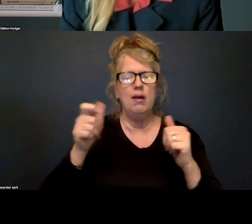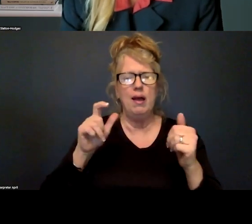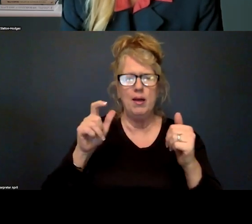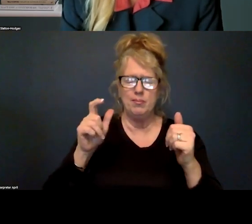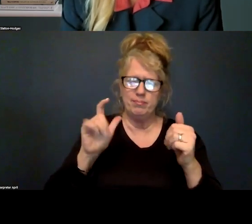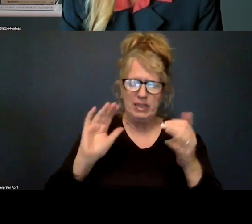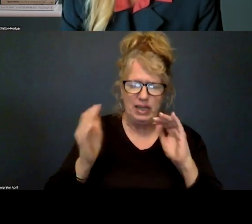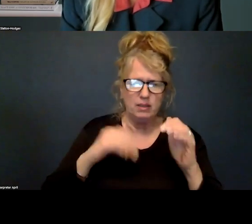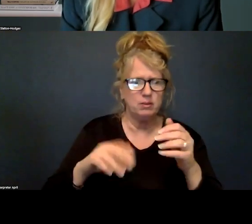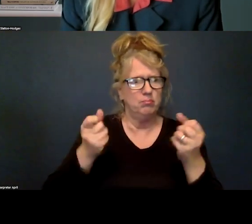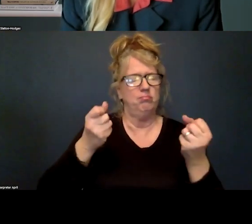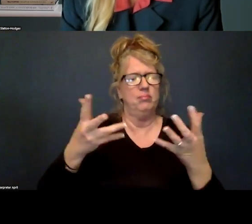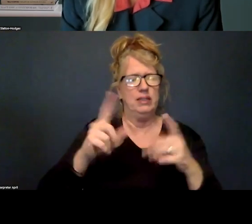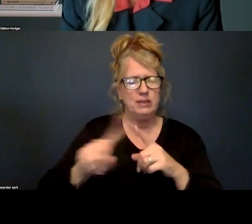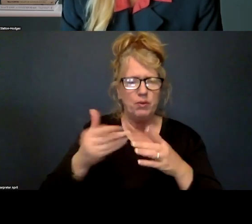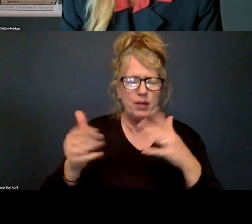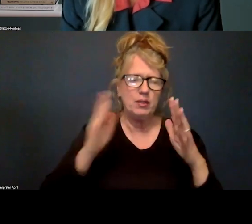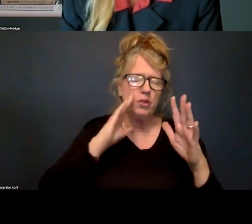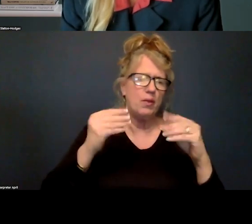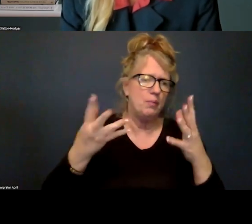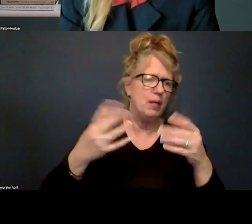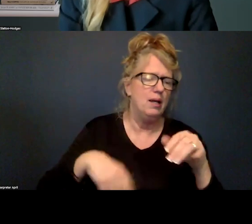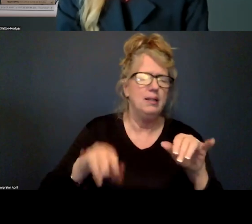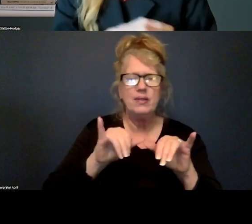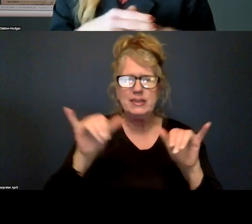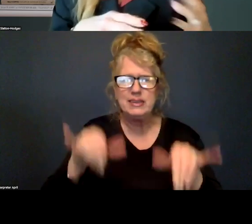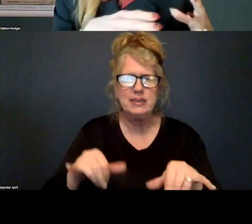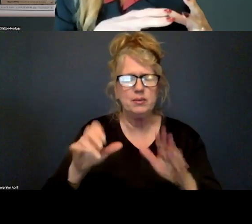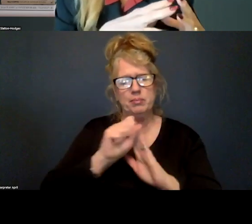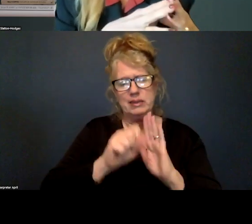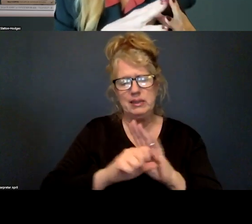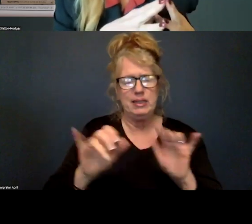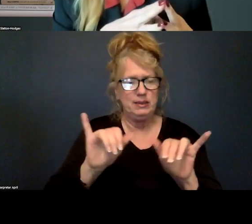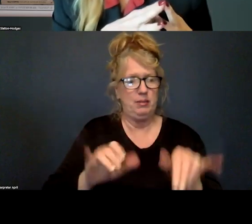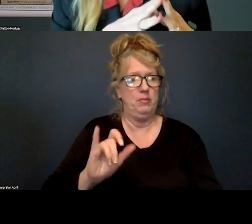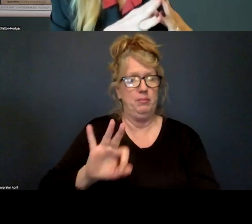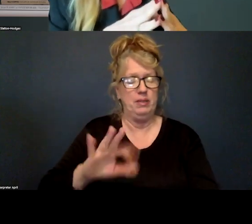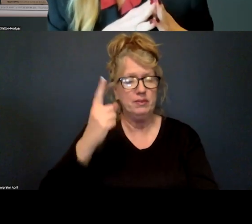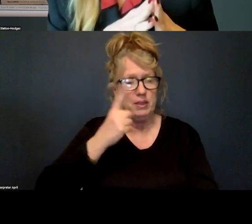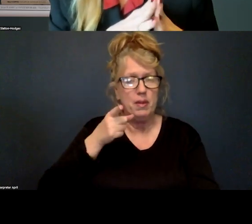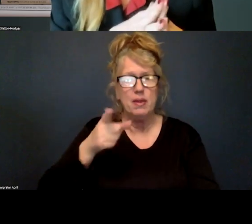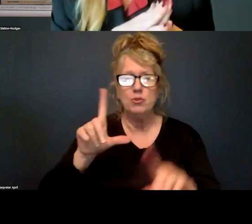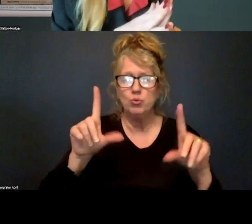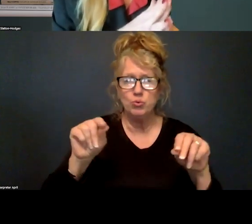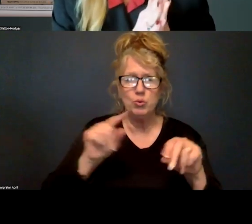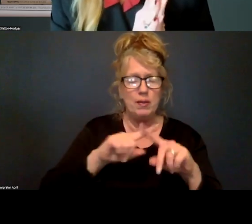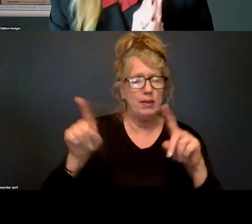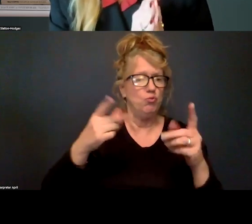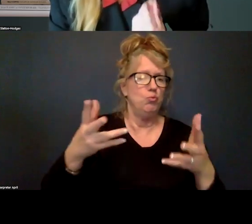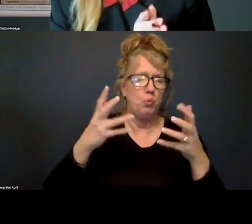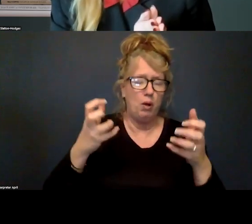things. We've done that for provider systems, state systems. If you have something that you're doing that you want